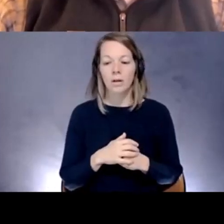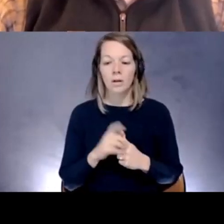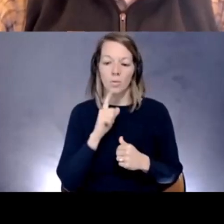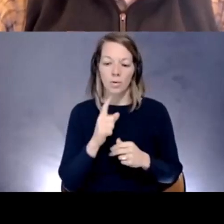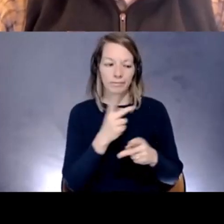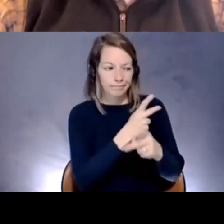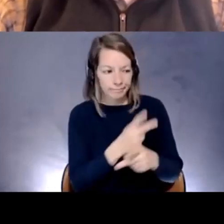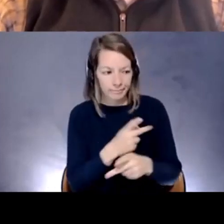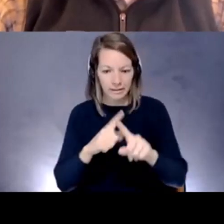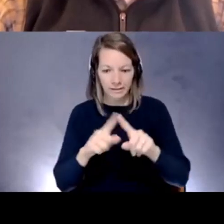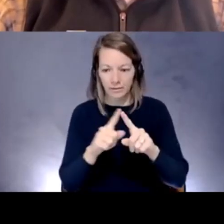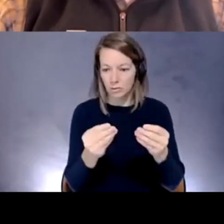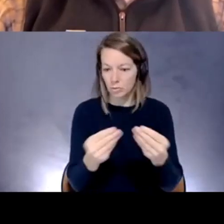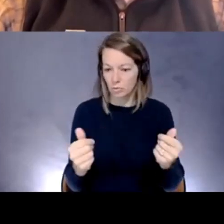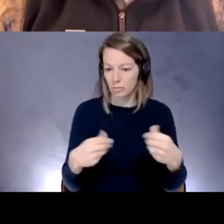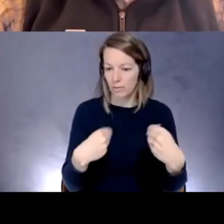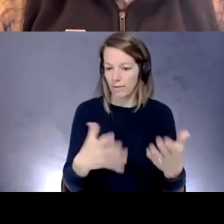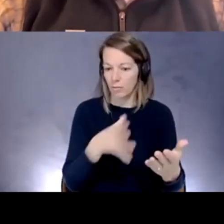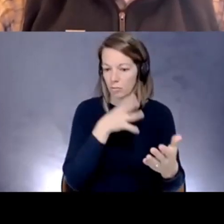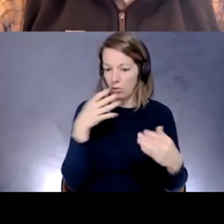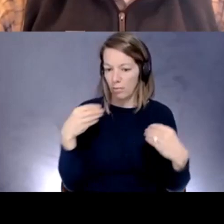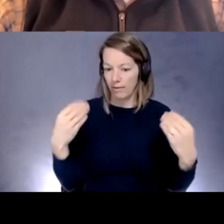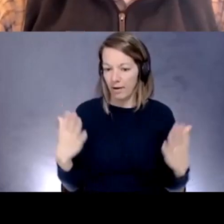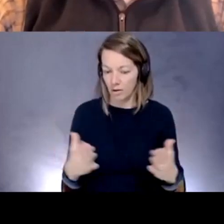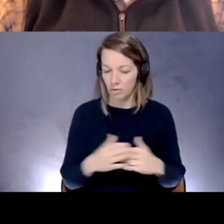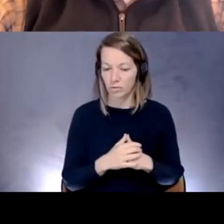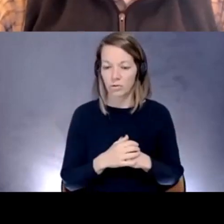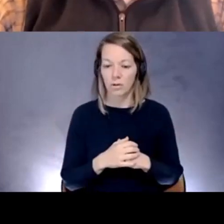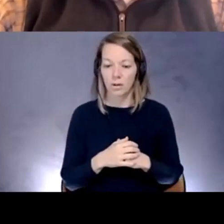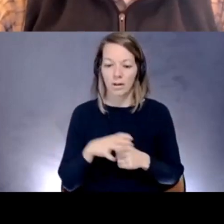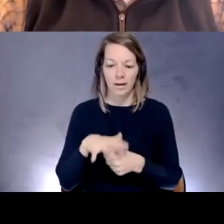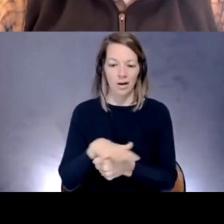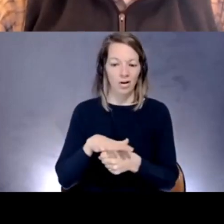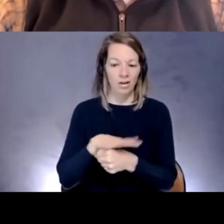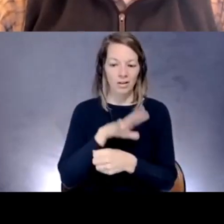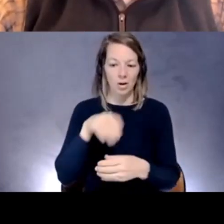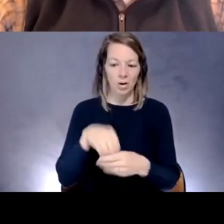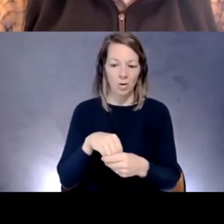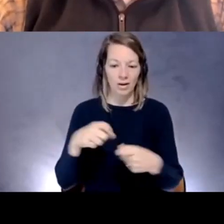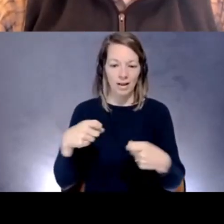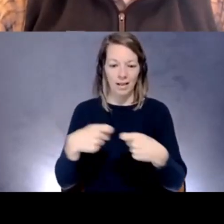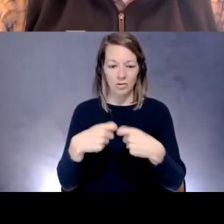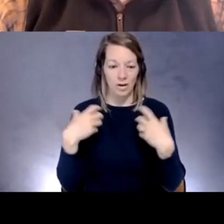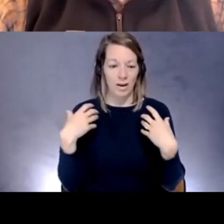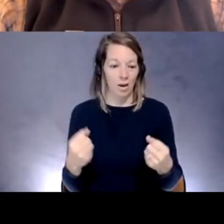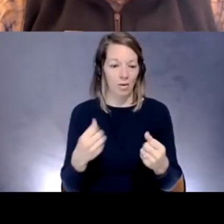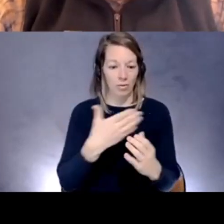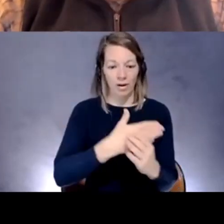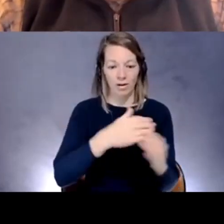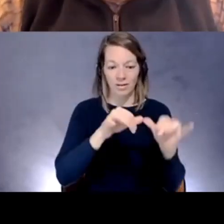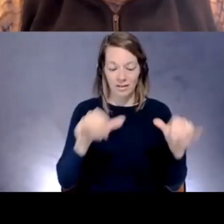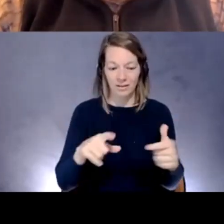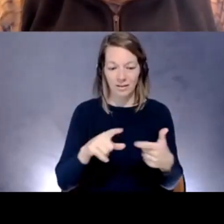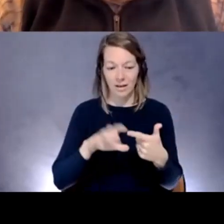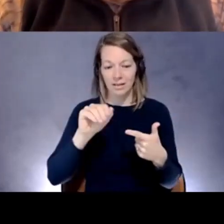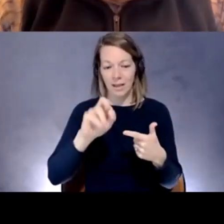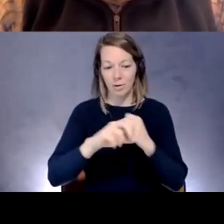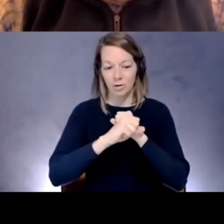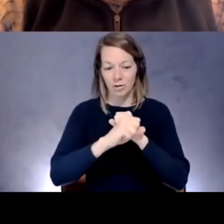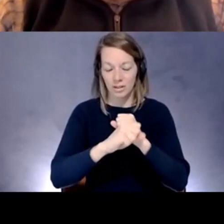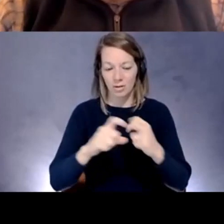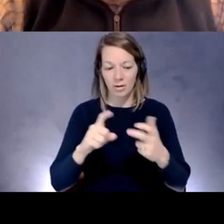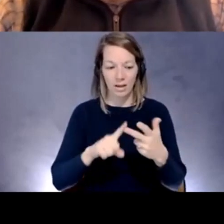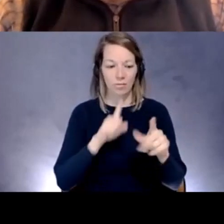possible solutions to offer rural providers in areas including electronic health record systems, cybersecurity, and